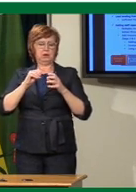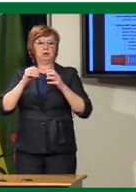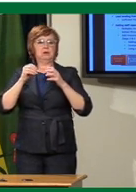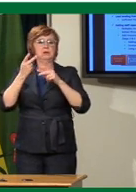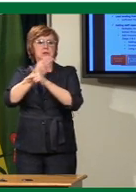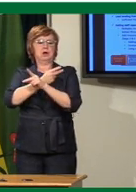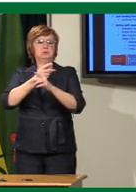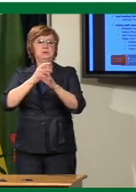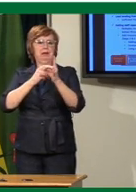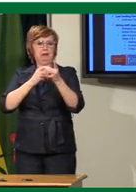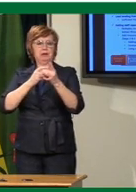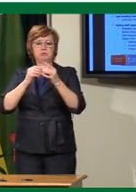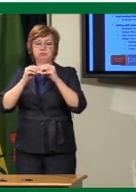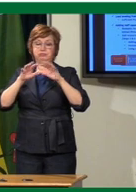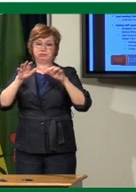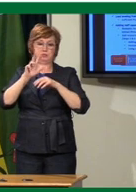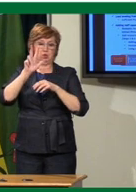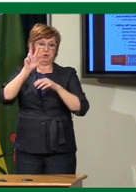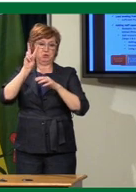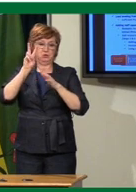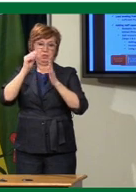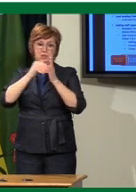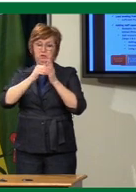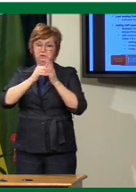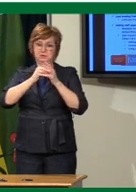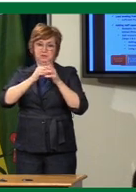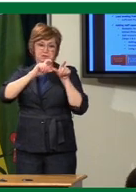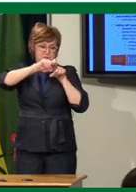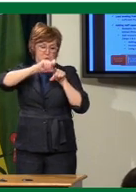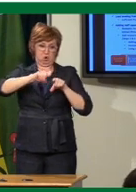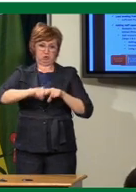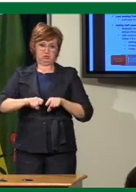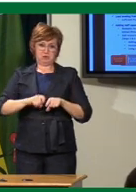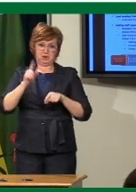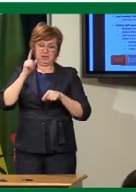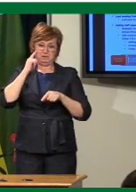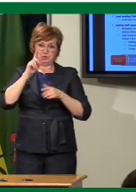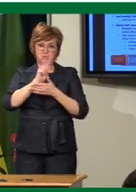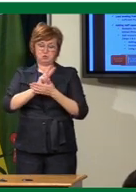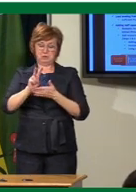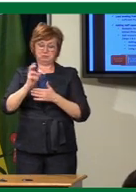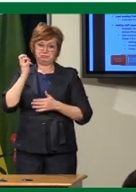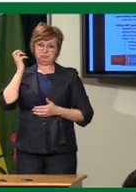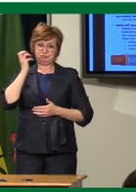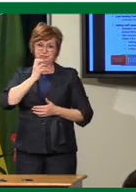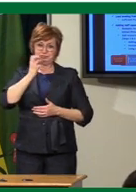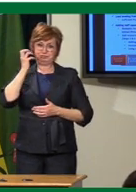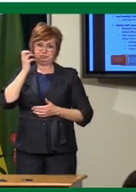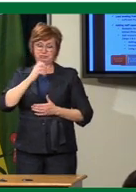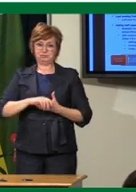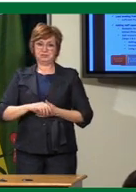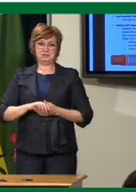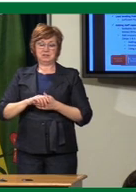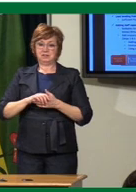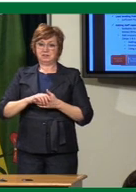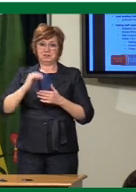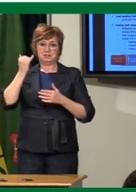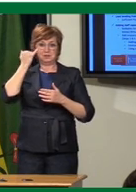contacts, then the numbers will continue to increase and place significant strains on our